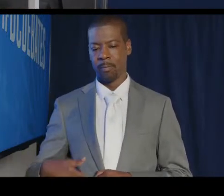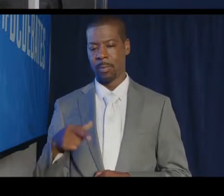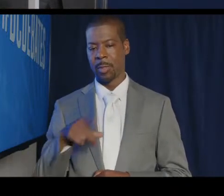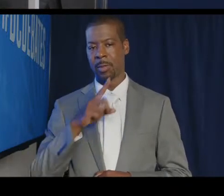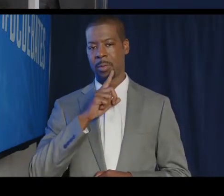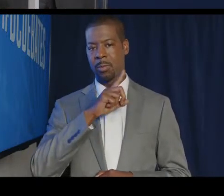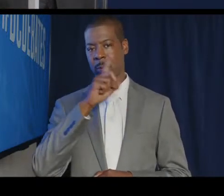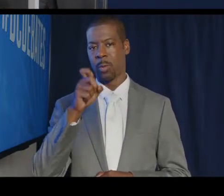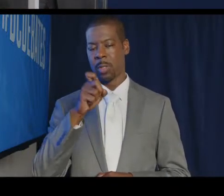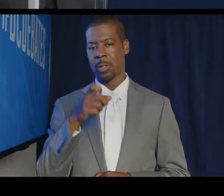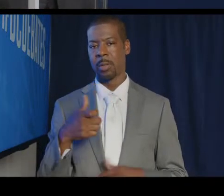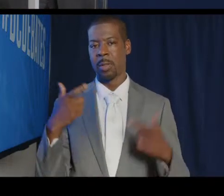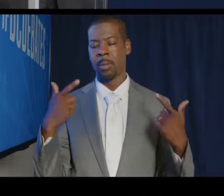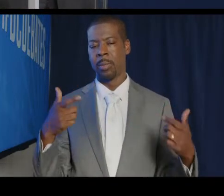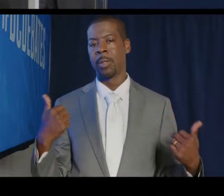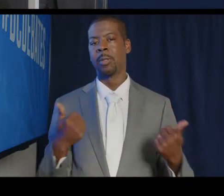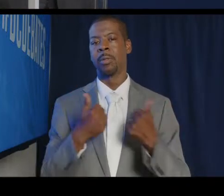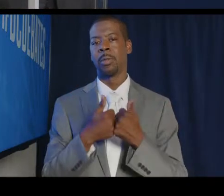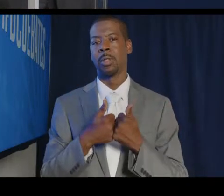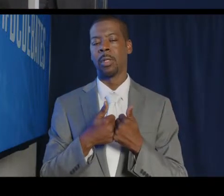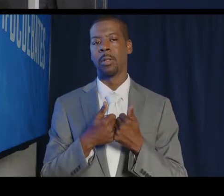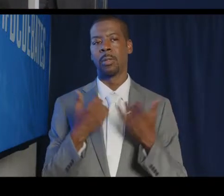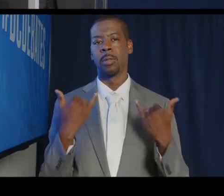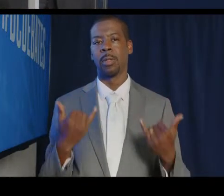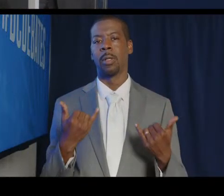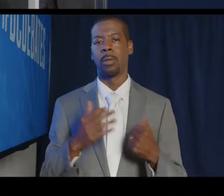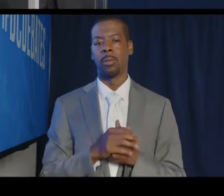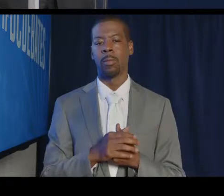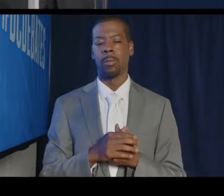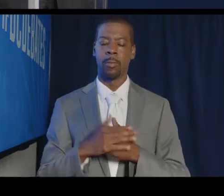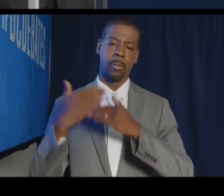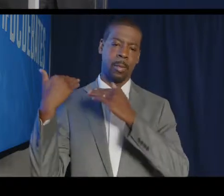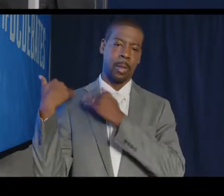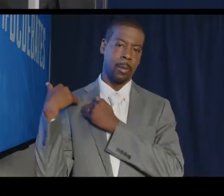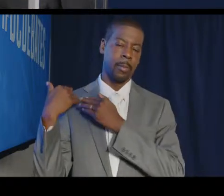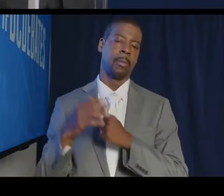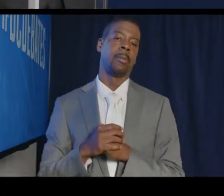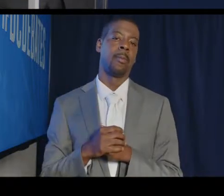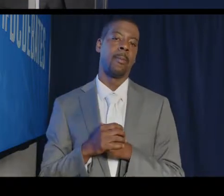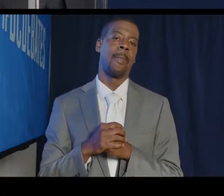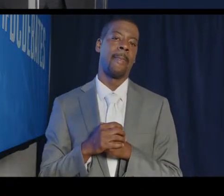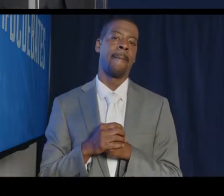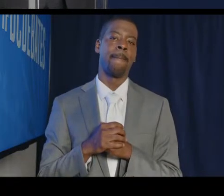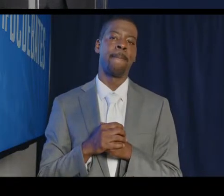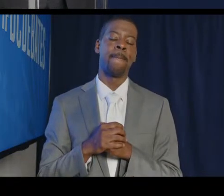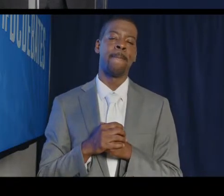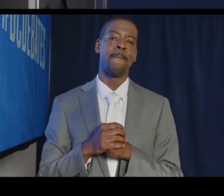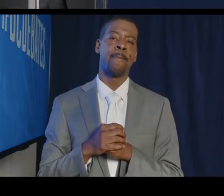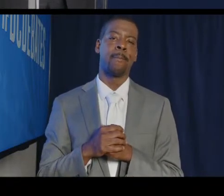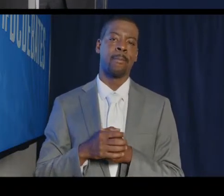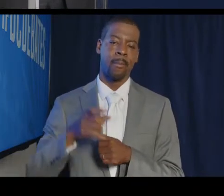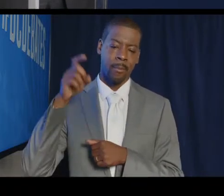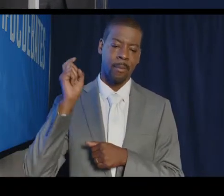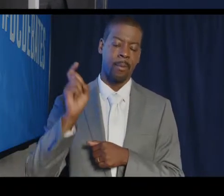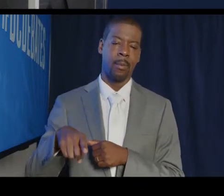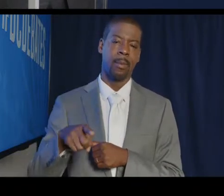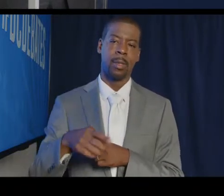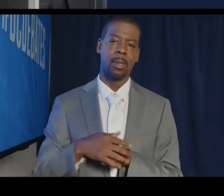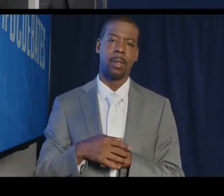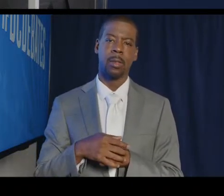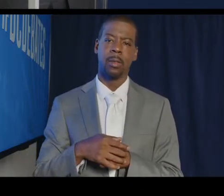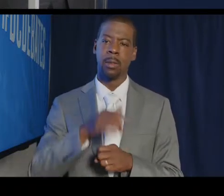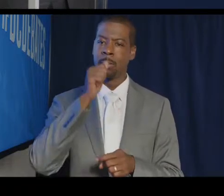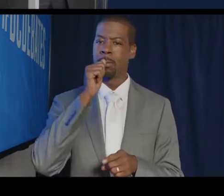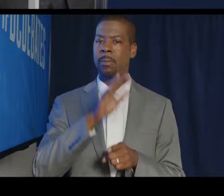The biggest challenge that I think we face is accountability. We must make sure that our elected